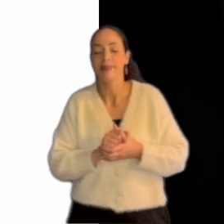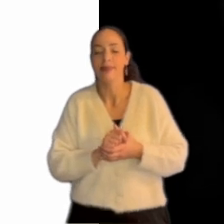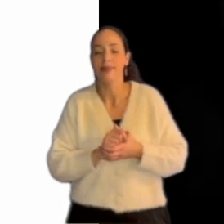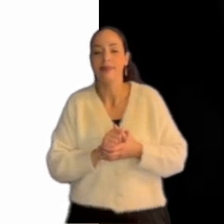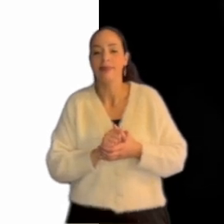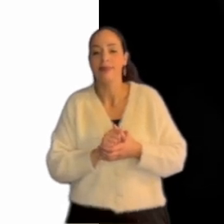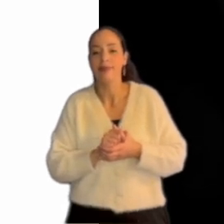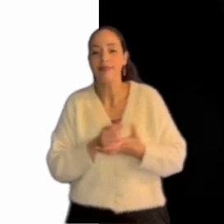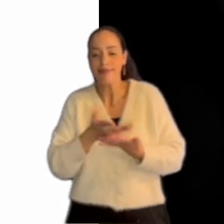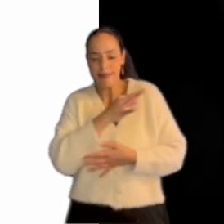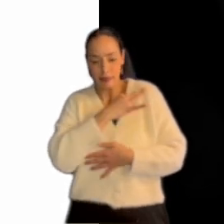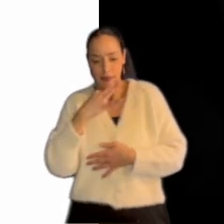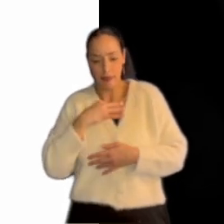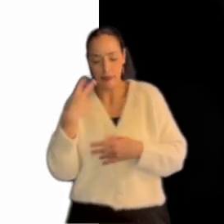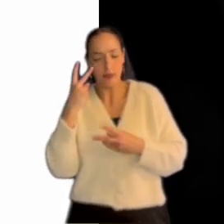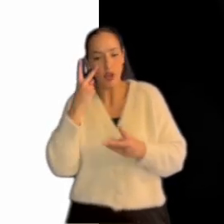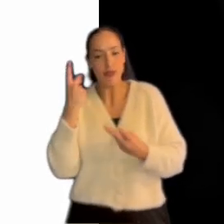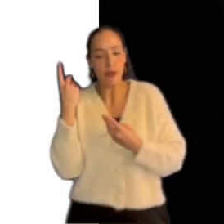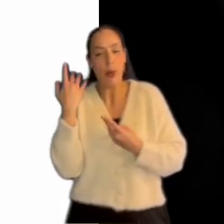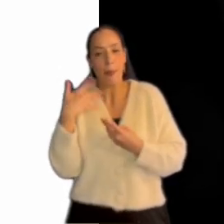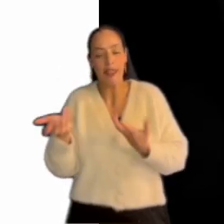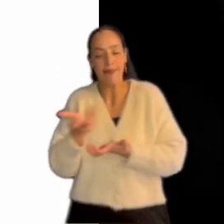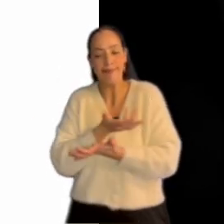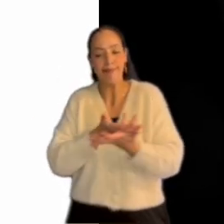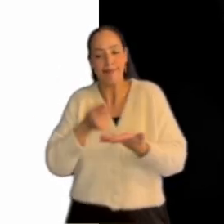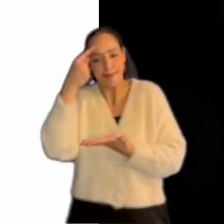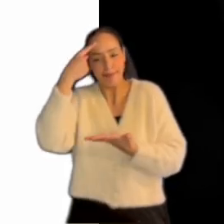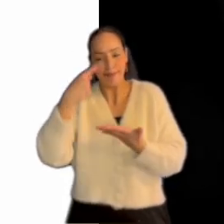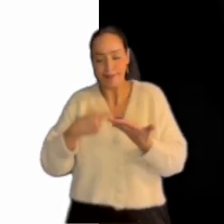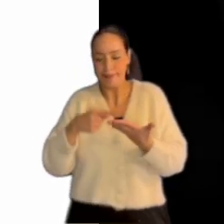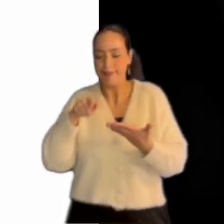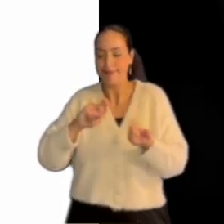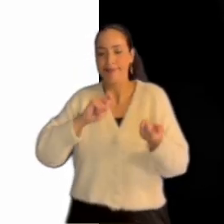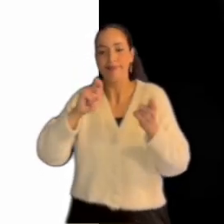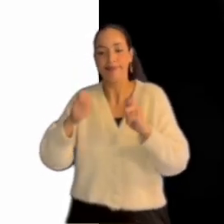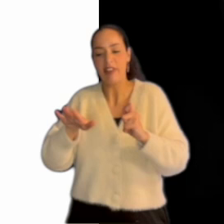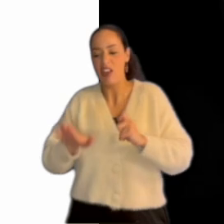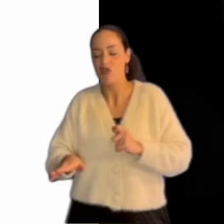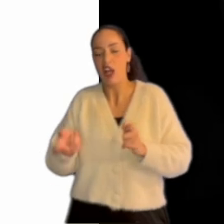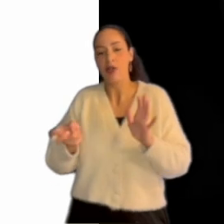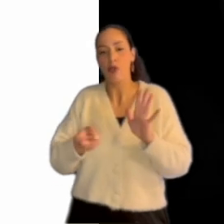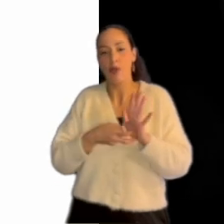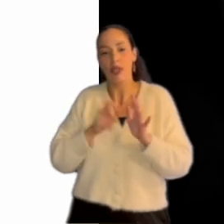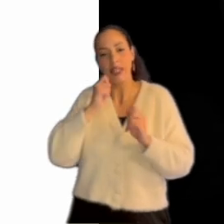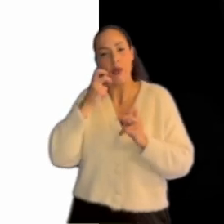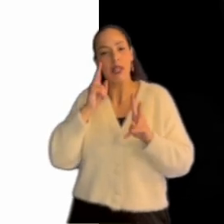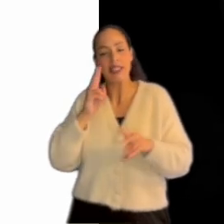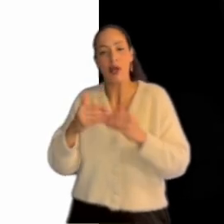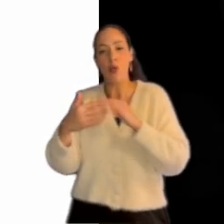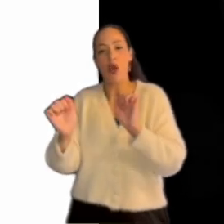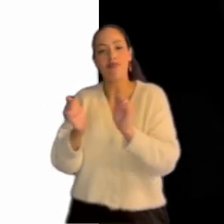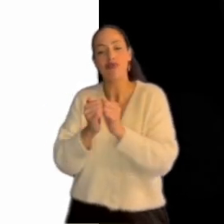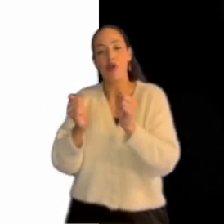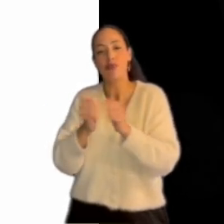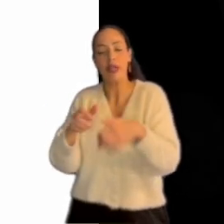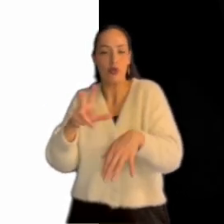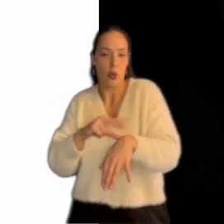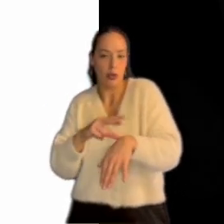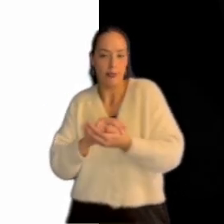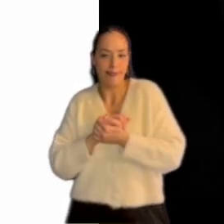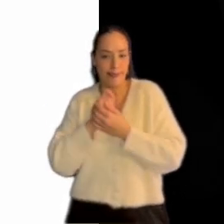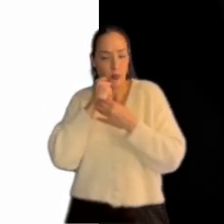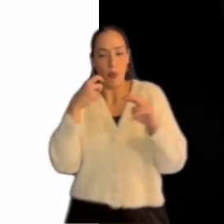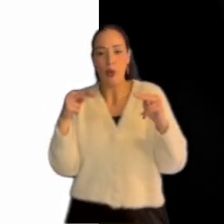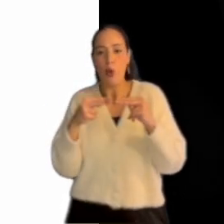clinical review, the decision has been made to change your child's appointment so that they will see a more appropriate clinician. We will contact you to arrange a